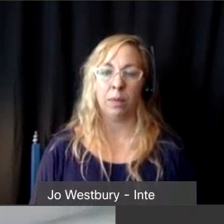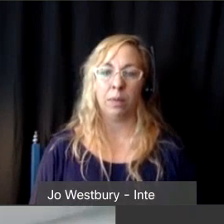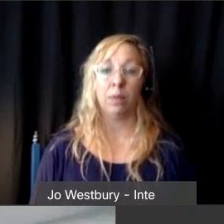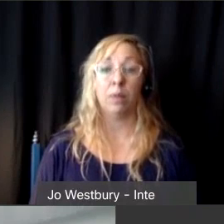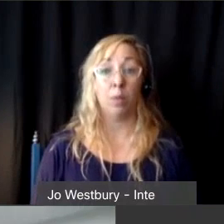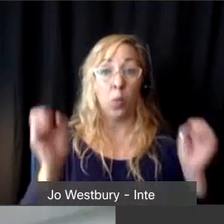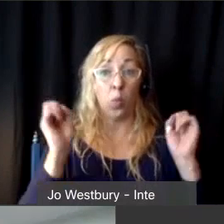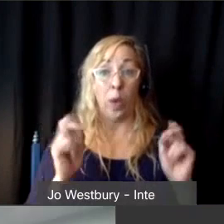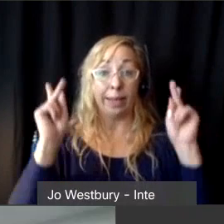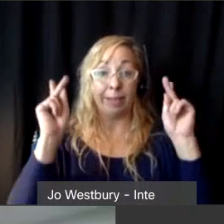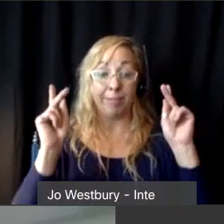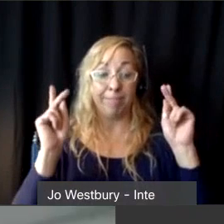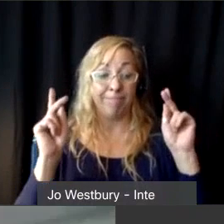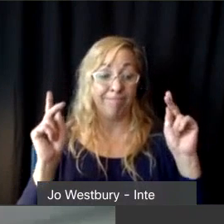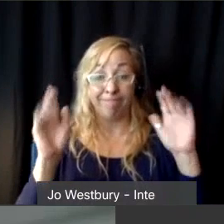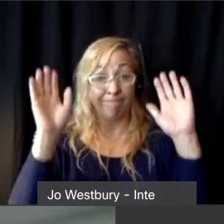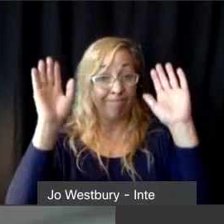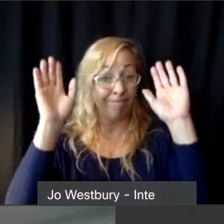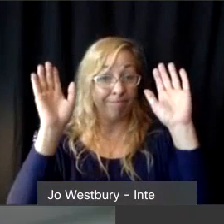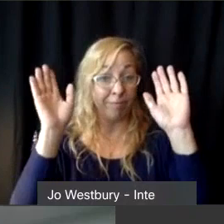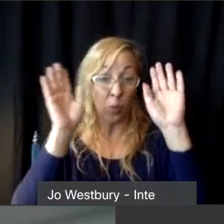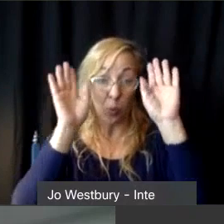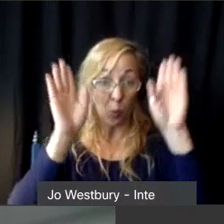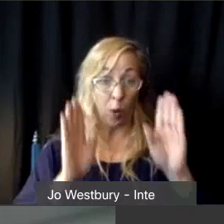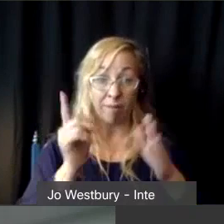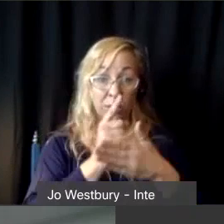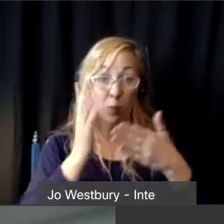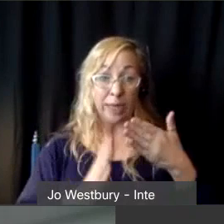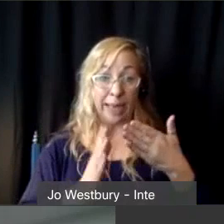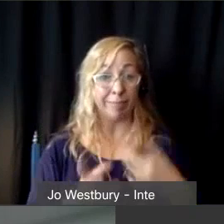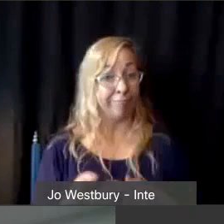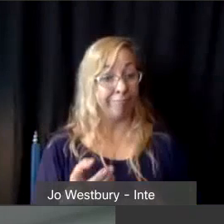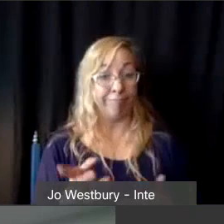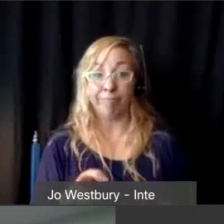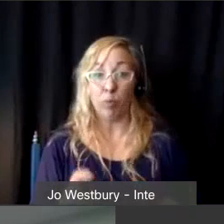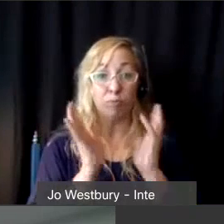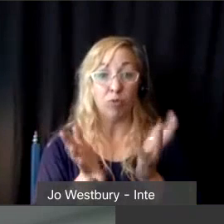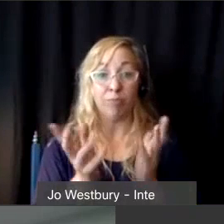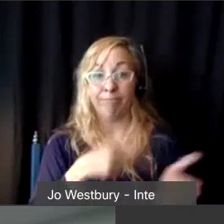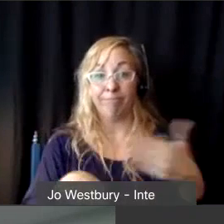Okay, have a great weekend, everyone. I will talk to you next Friday.